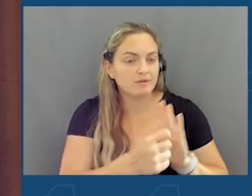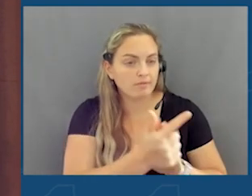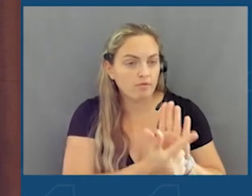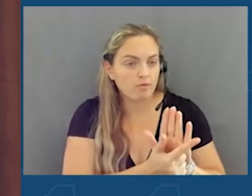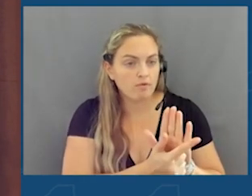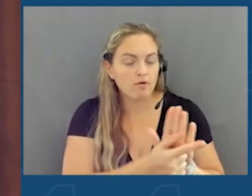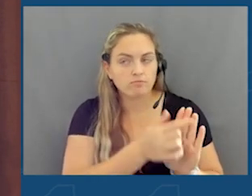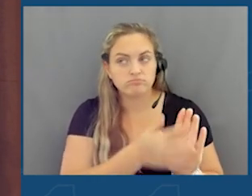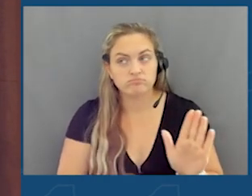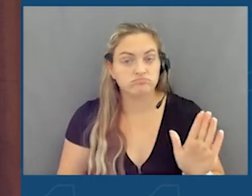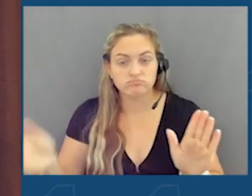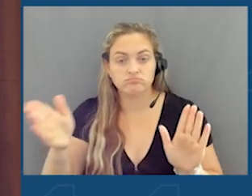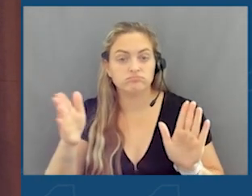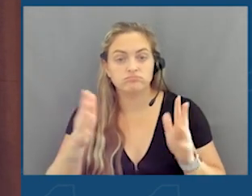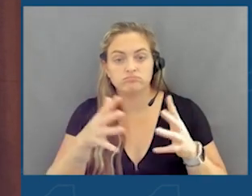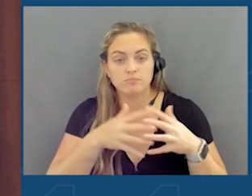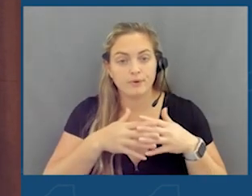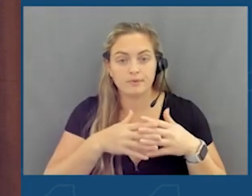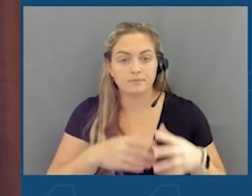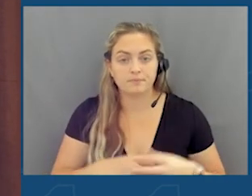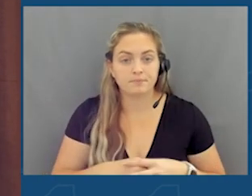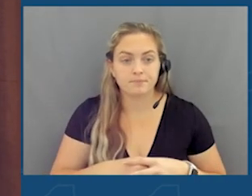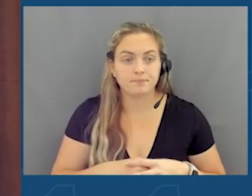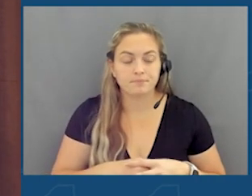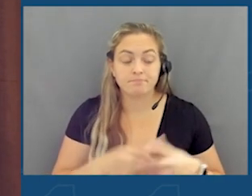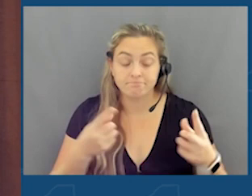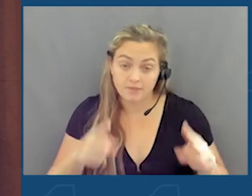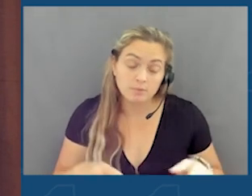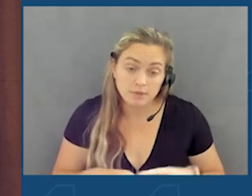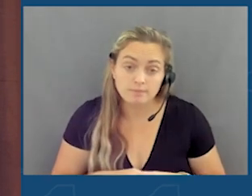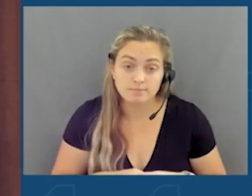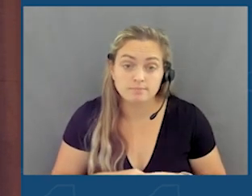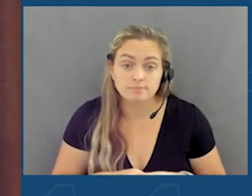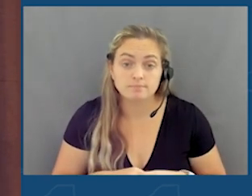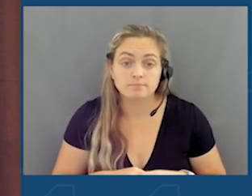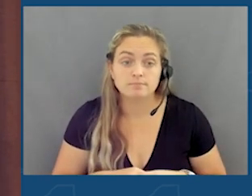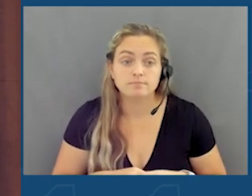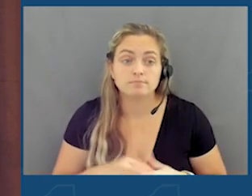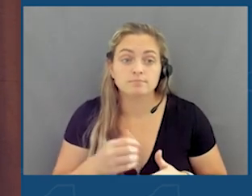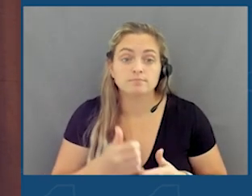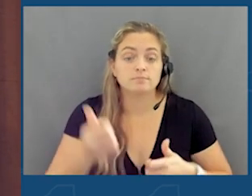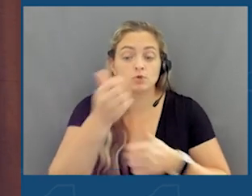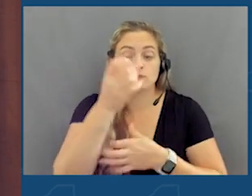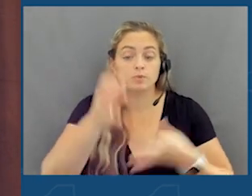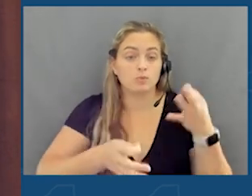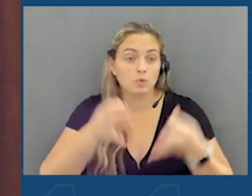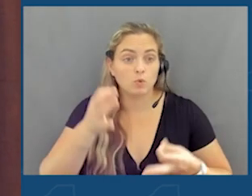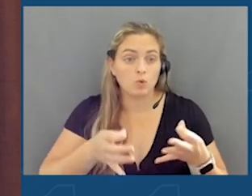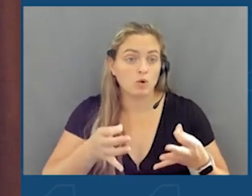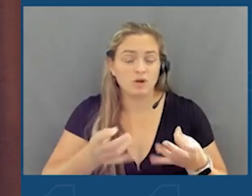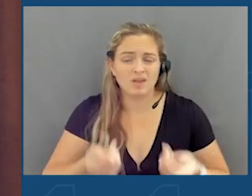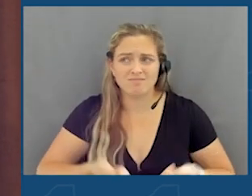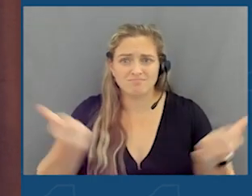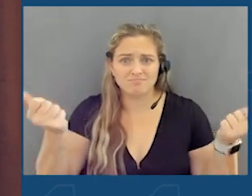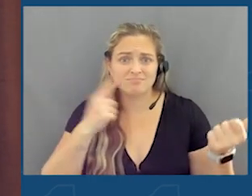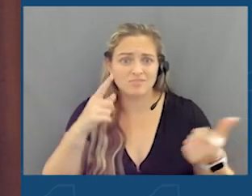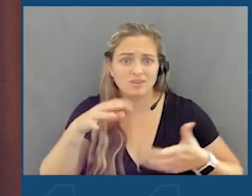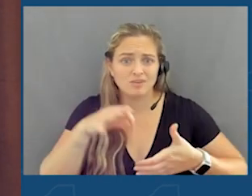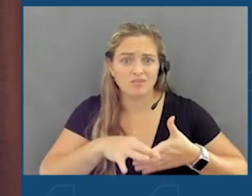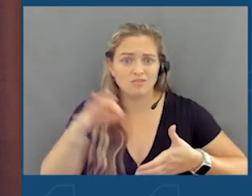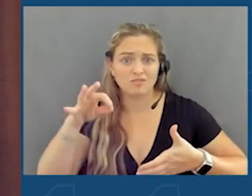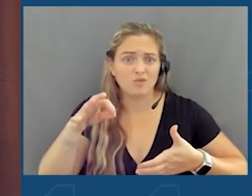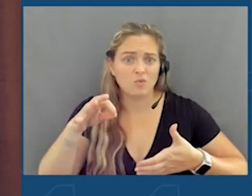all across America. It's happening. The Supreme Court also gutted the Voting Rights Act a decade